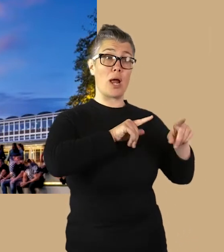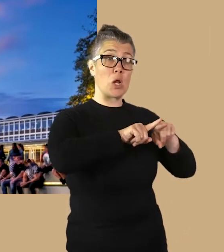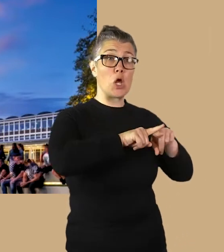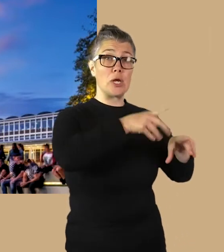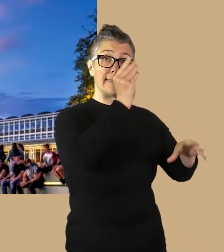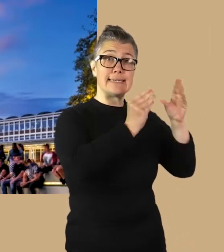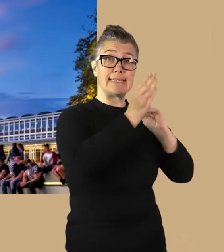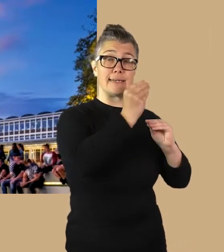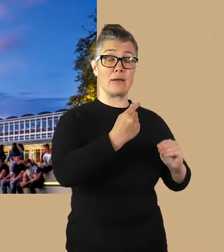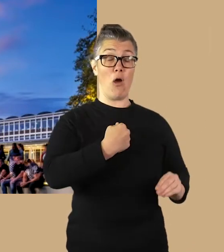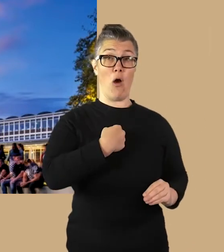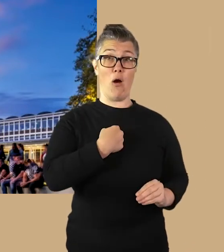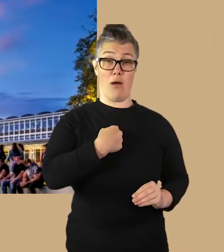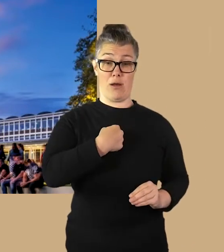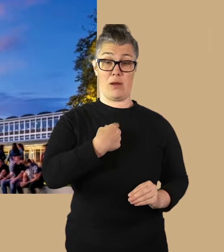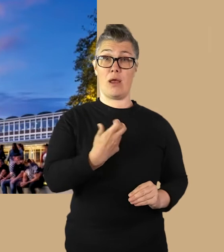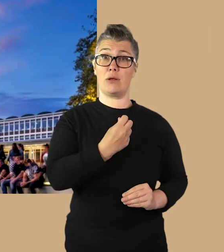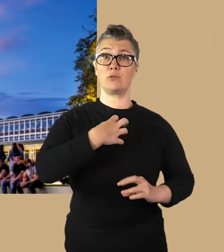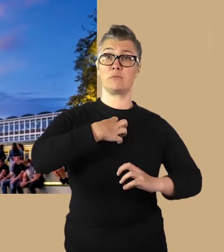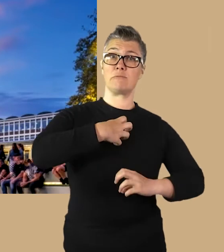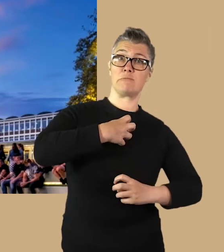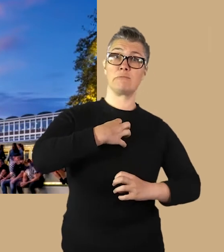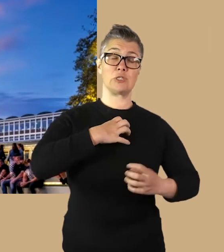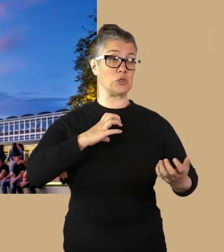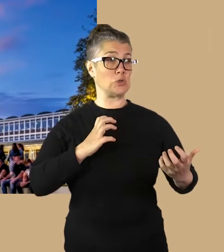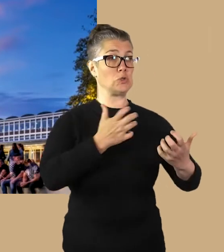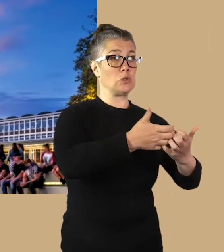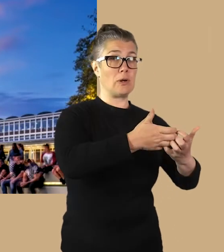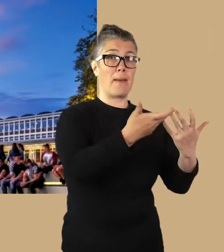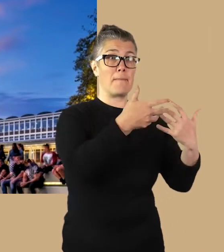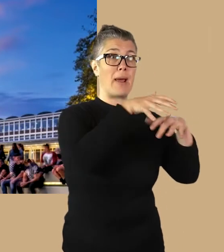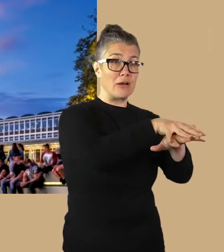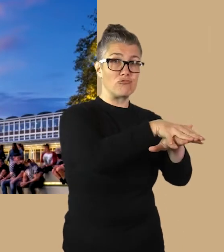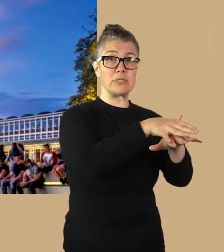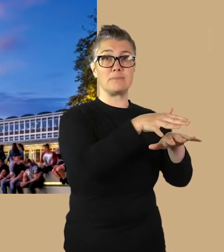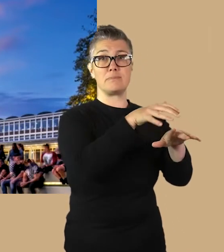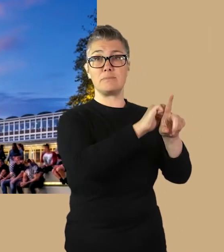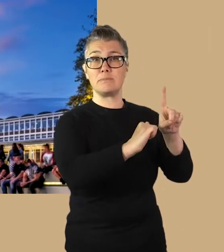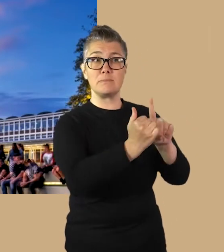learning. I had to adjust myself to the actual mainstream